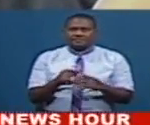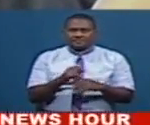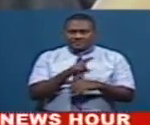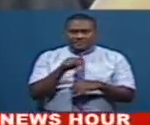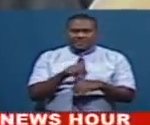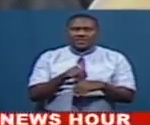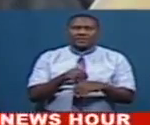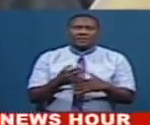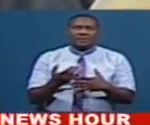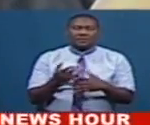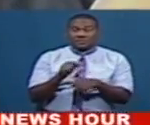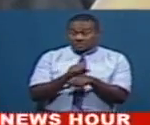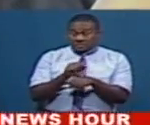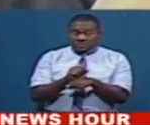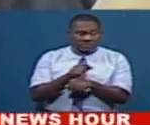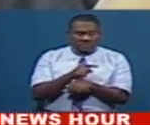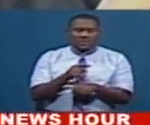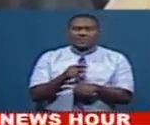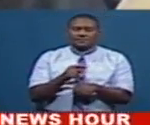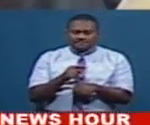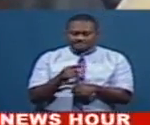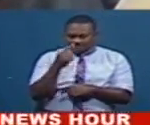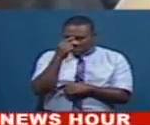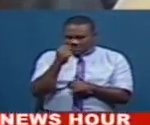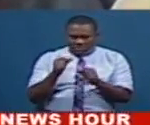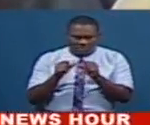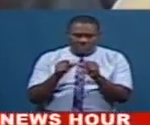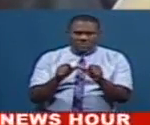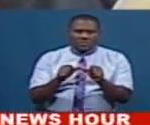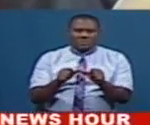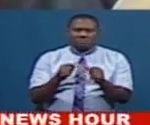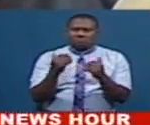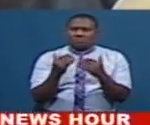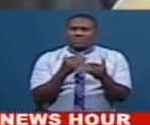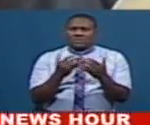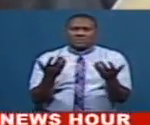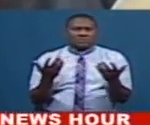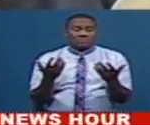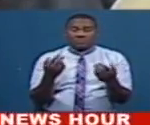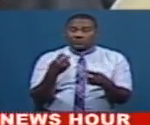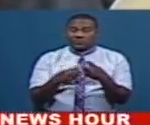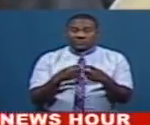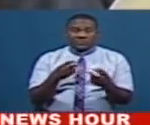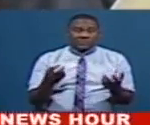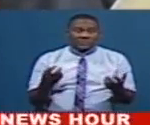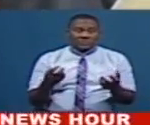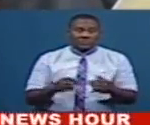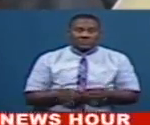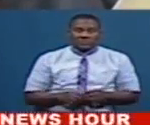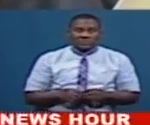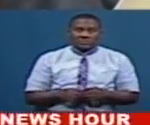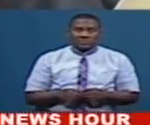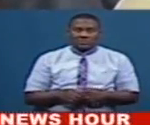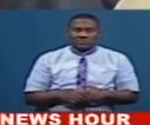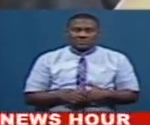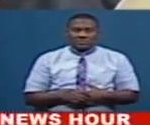a national assignment which he was determined to carry out, notwithstanding the fact that President